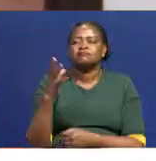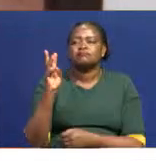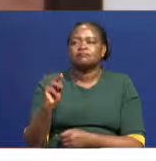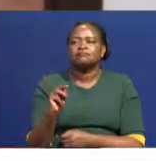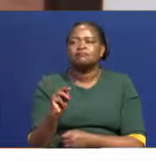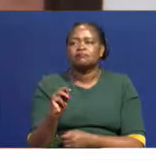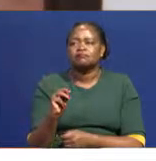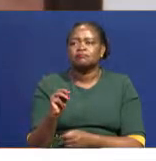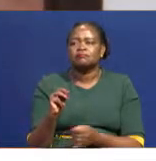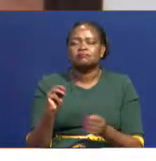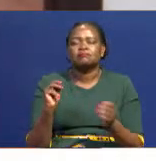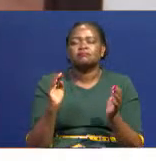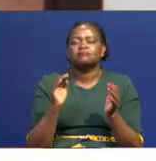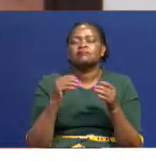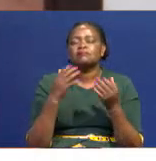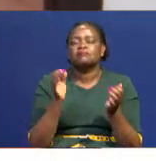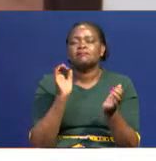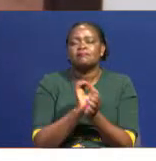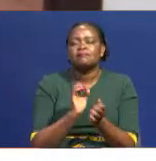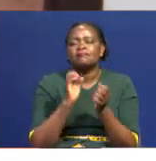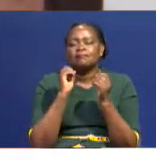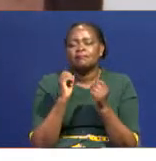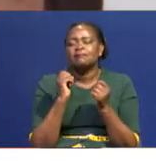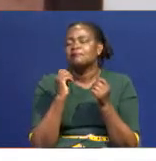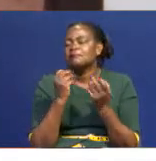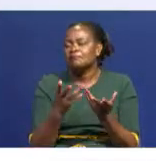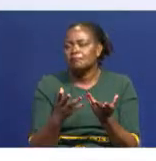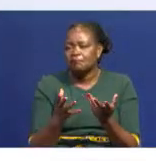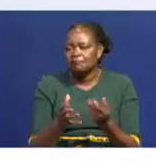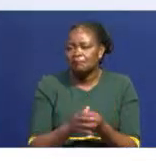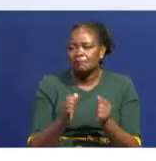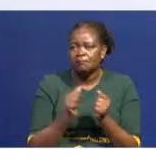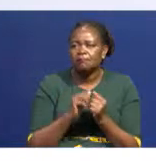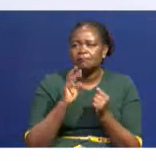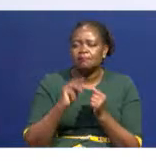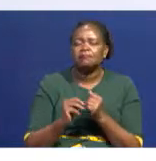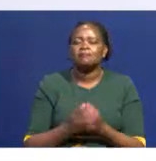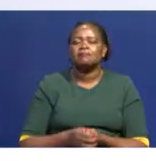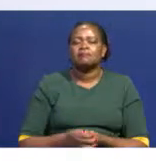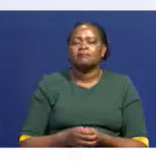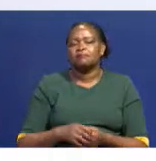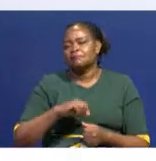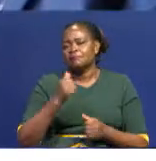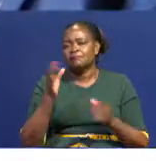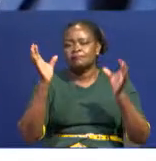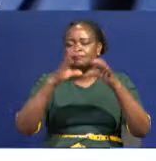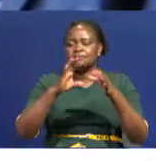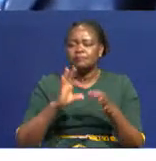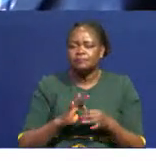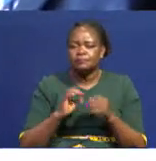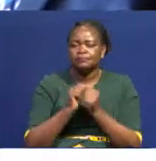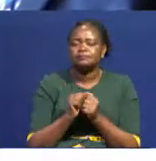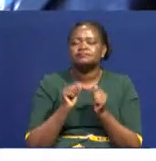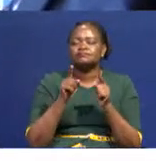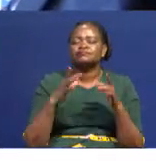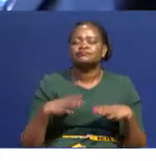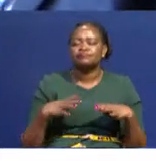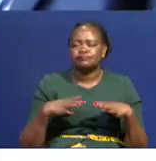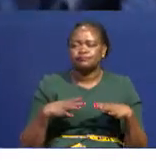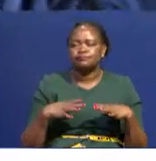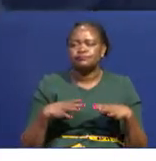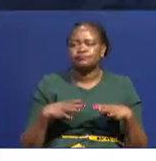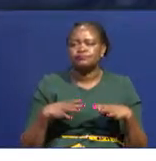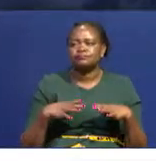million or a bond of Kenya shillings 10 million. Also charge the companies associated with the accused